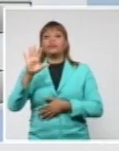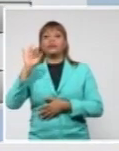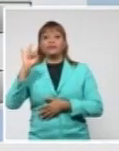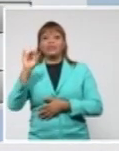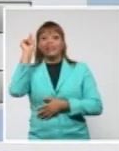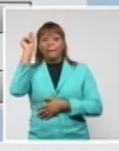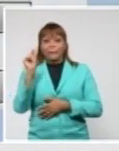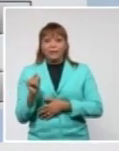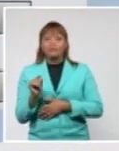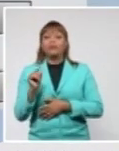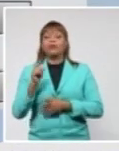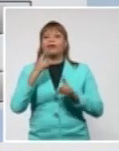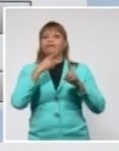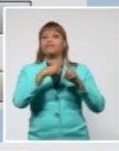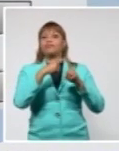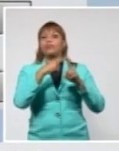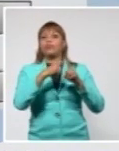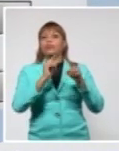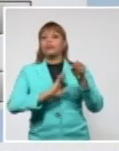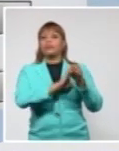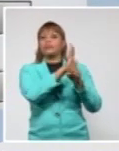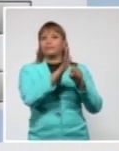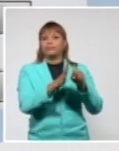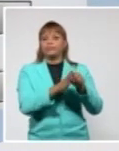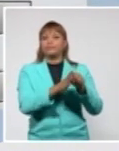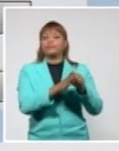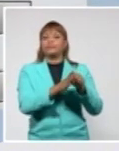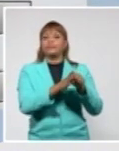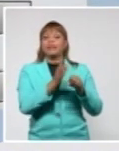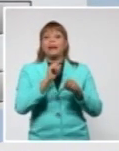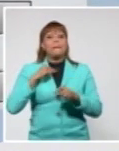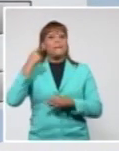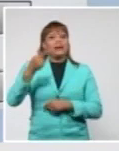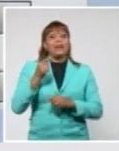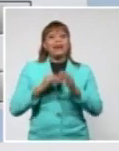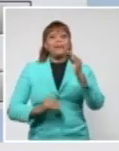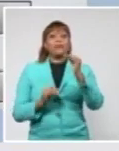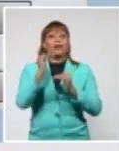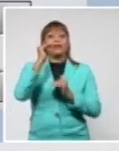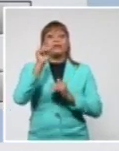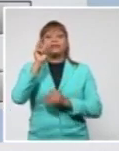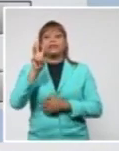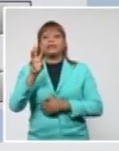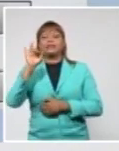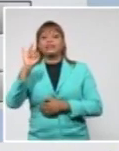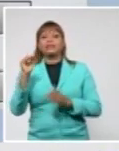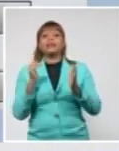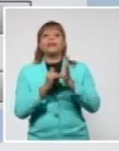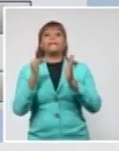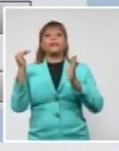358,567 people were diagnosed with the virus, for a total of